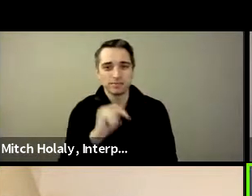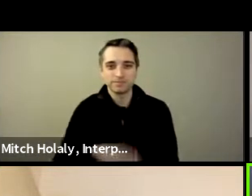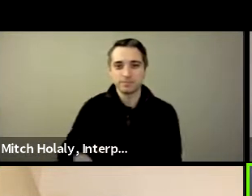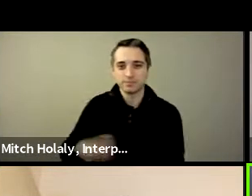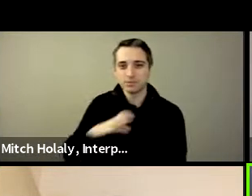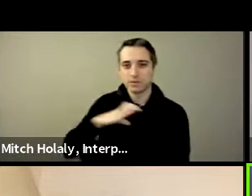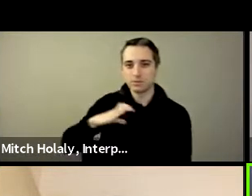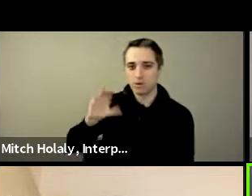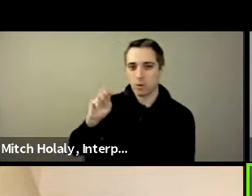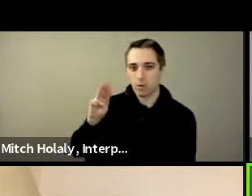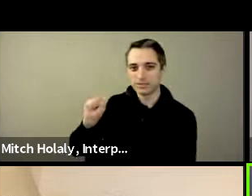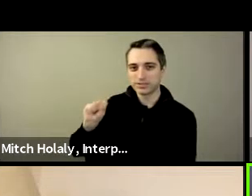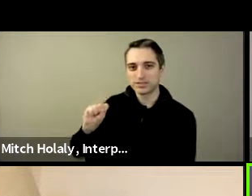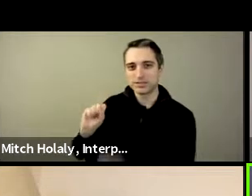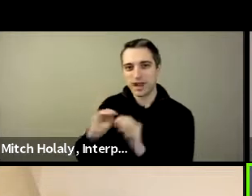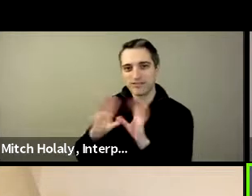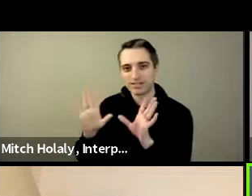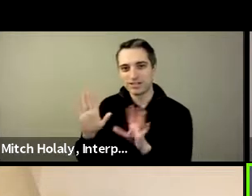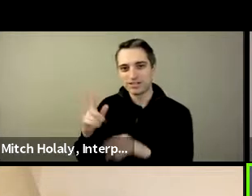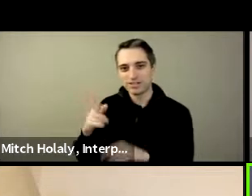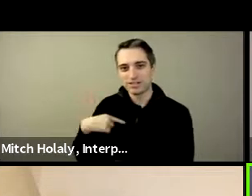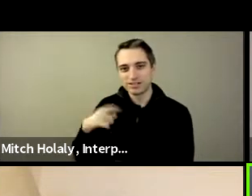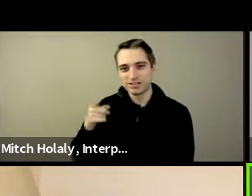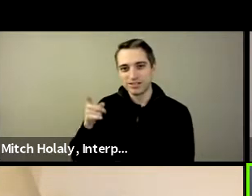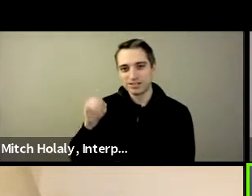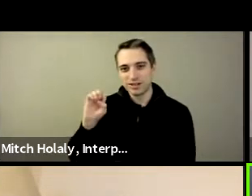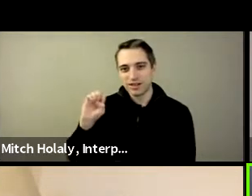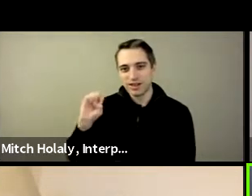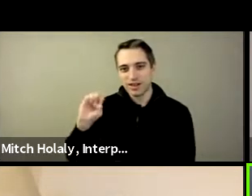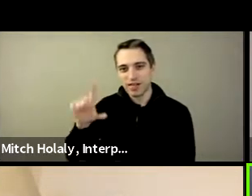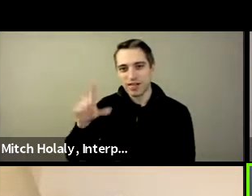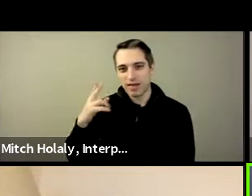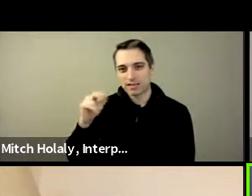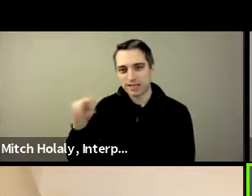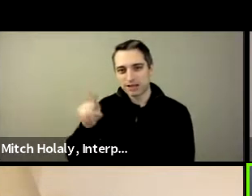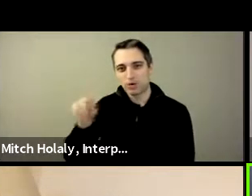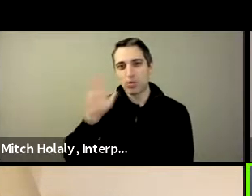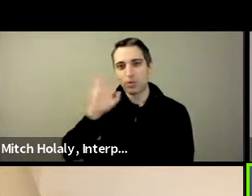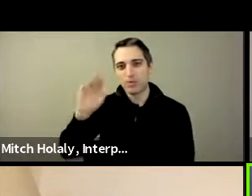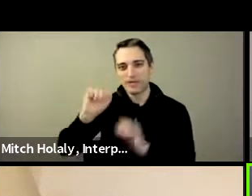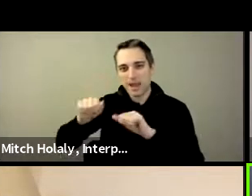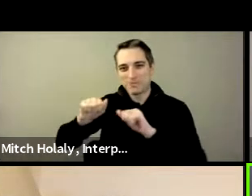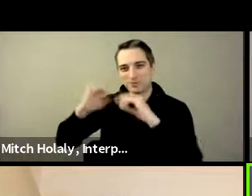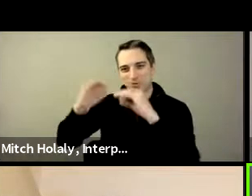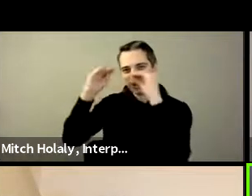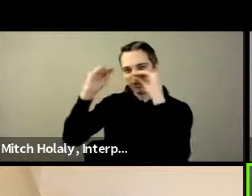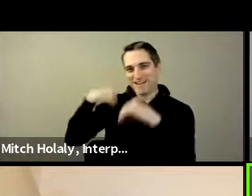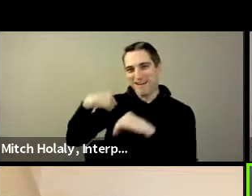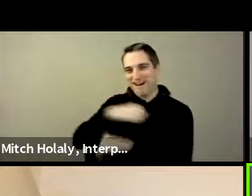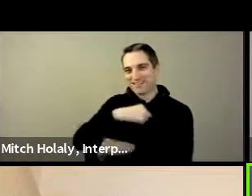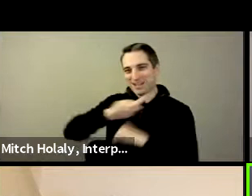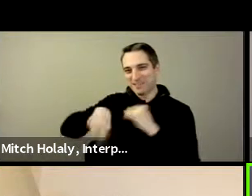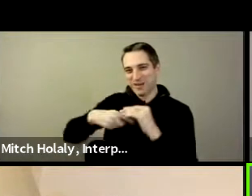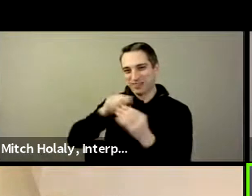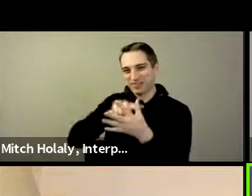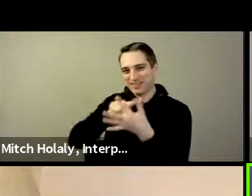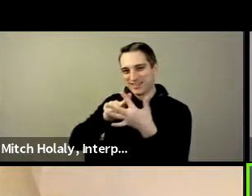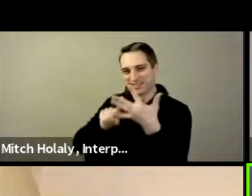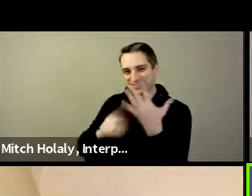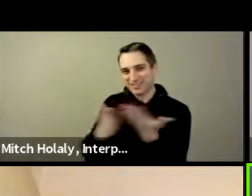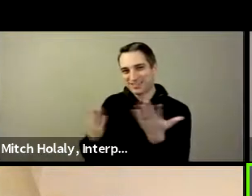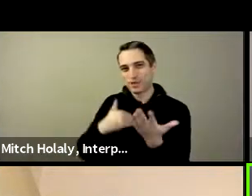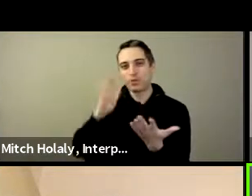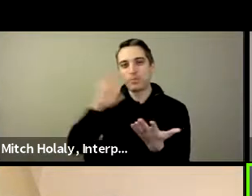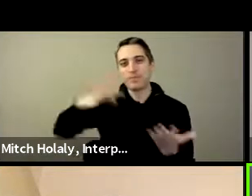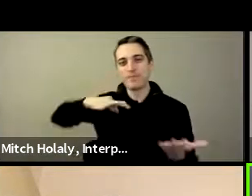it, obviously, Juris Dr. Al-Hassan is going to be able to educate us on this commission about these kinds of things and will be very helpful